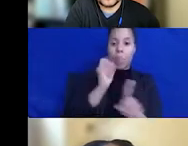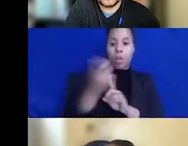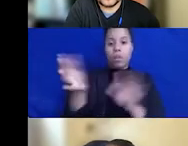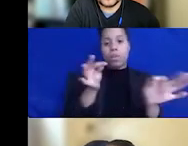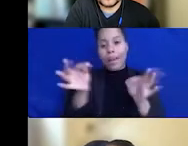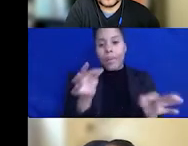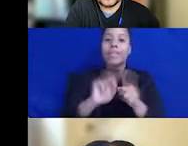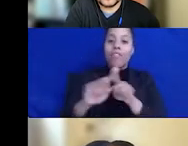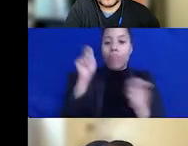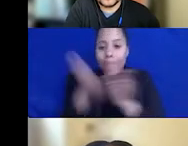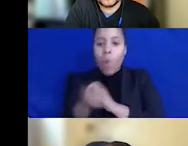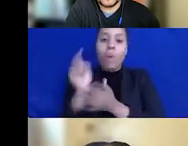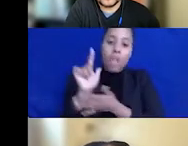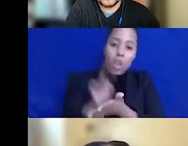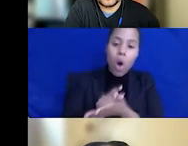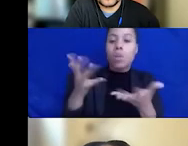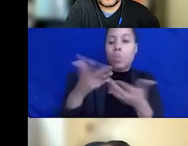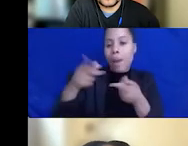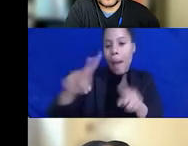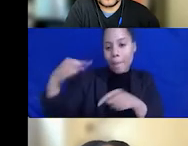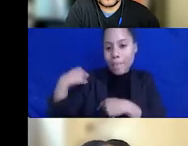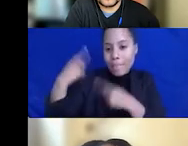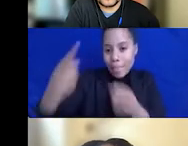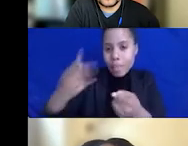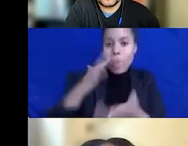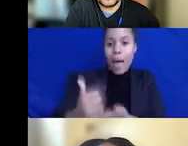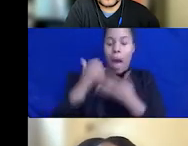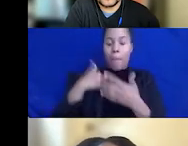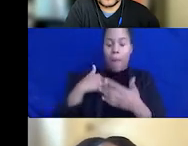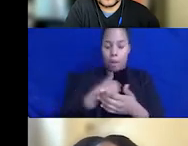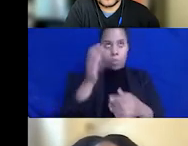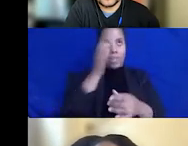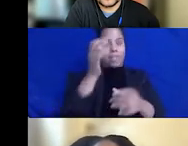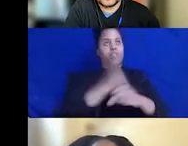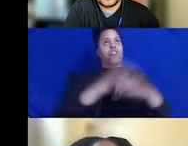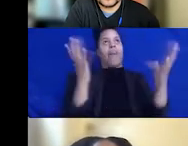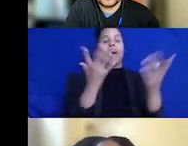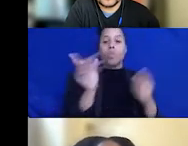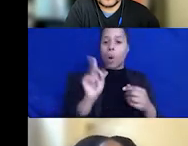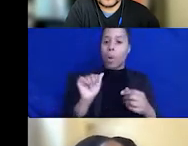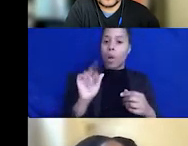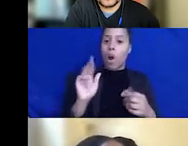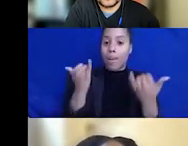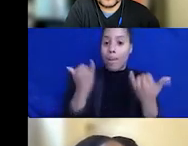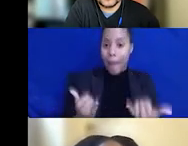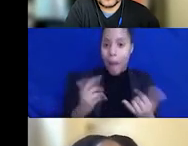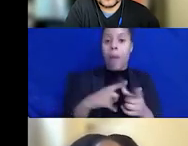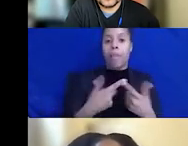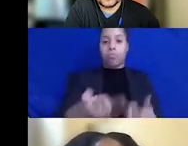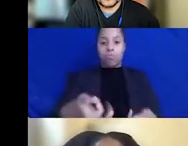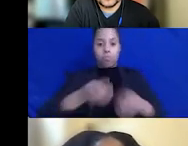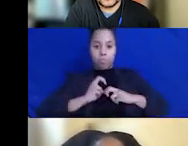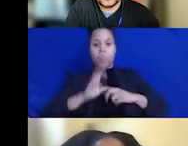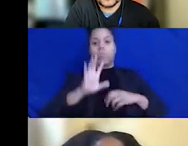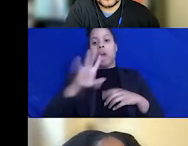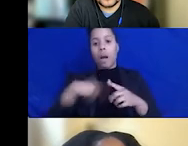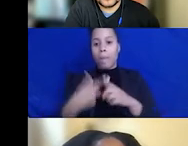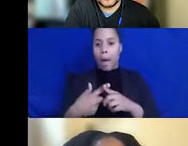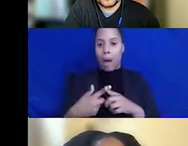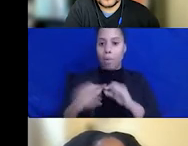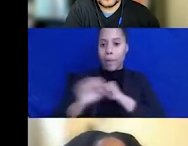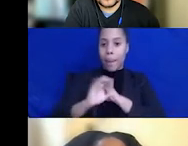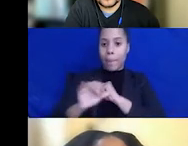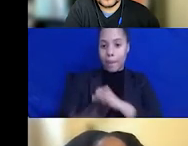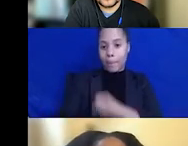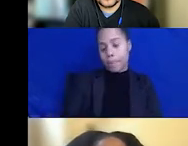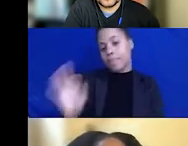since then and kind of help contextualize where we are now. And then I'm going to talk about the campaign. Yeah, thanks so